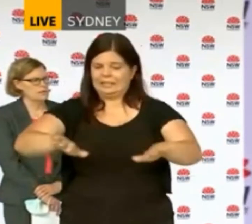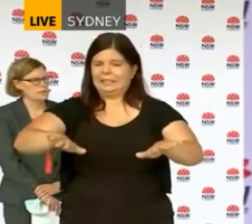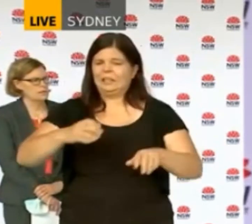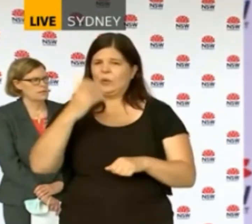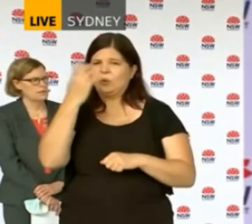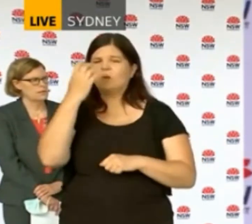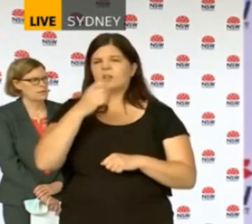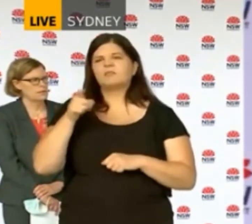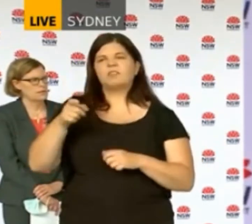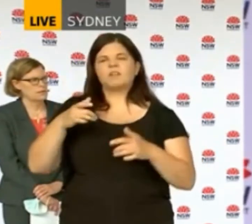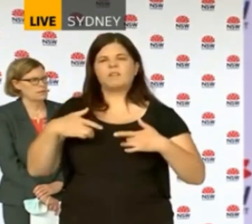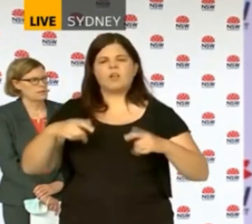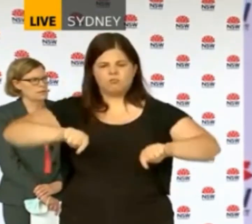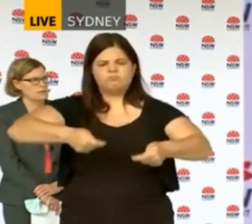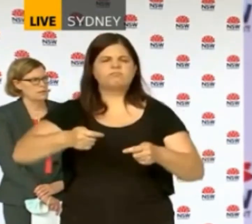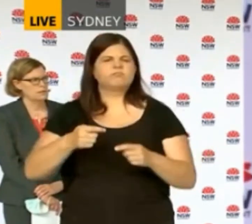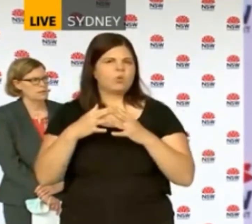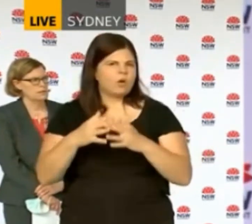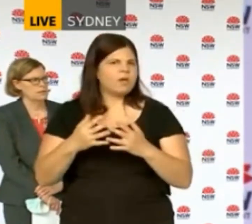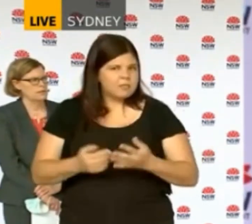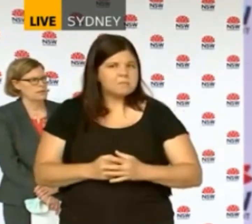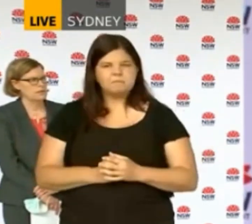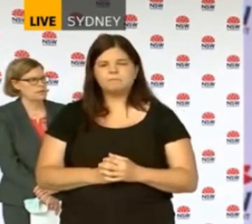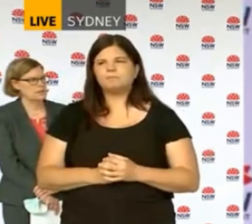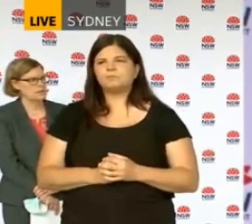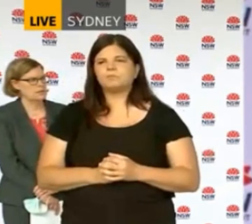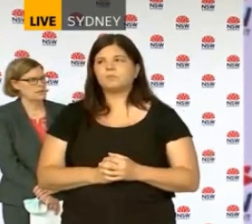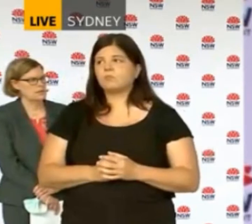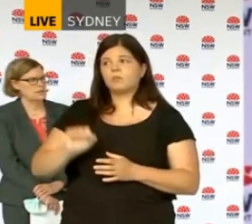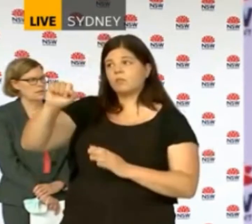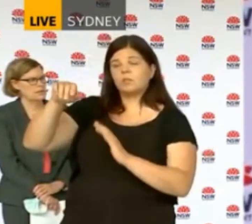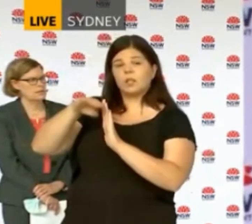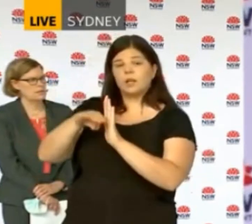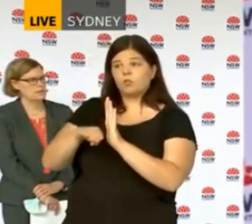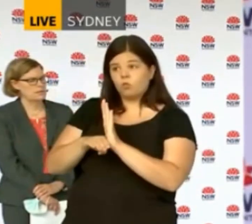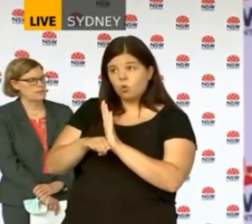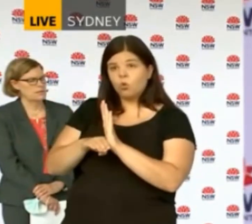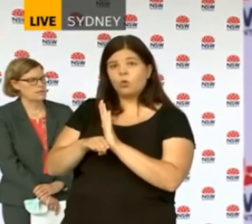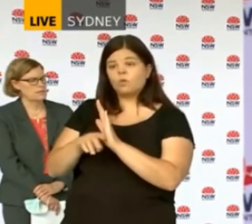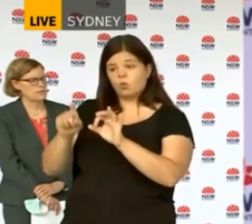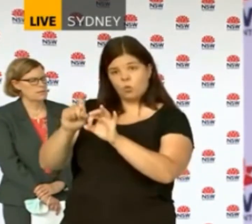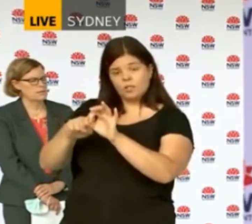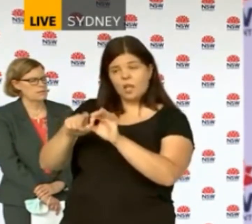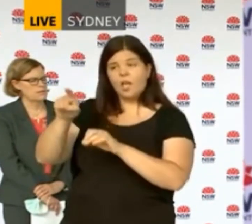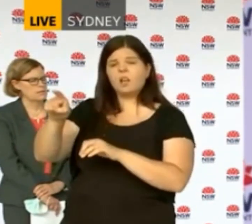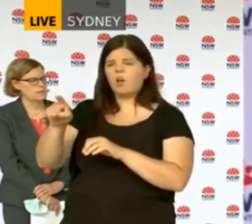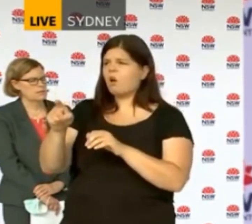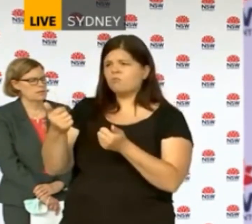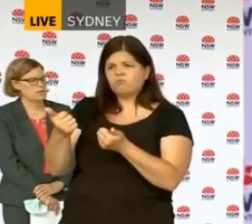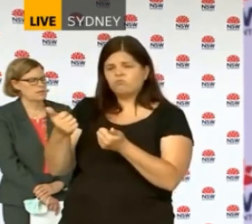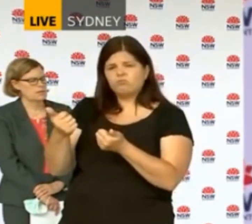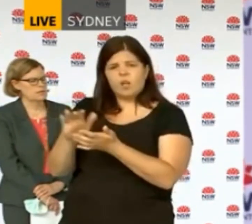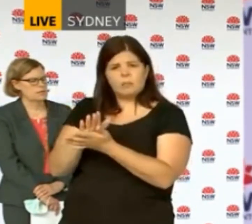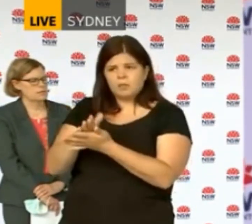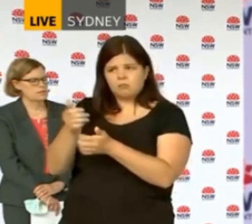and we are happy to ensure that the rules they're putting in place for Queenslanders will apply to